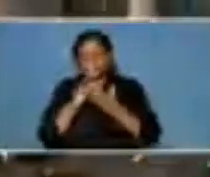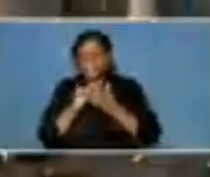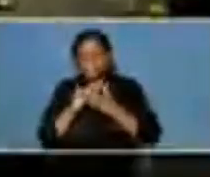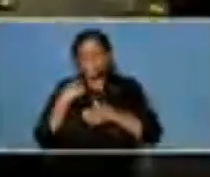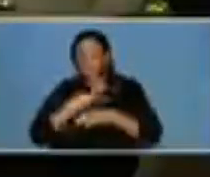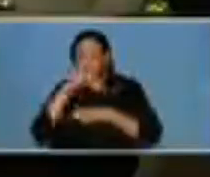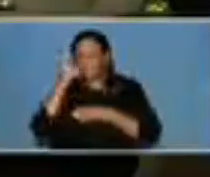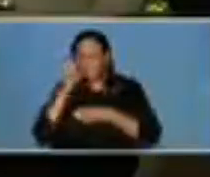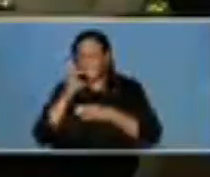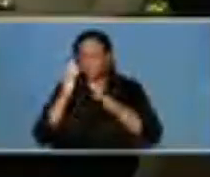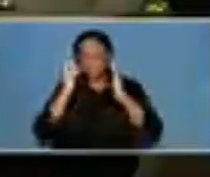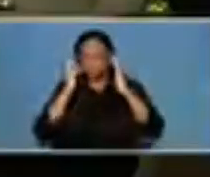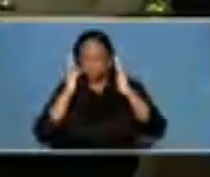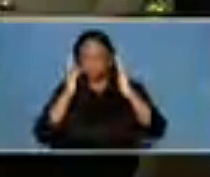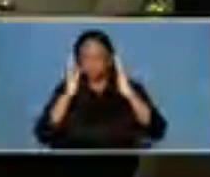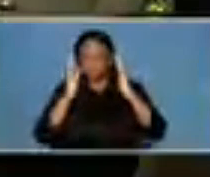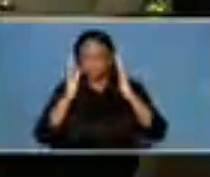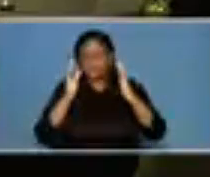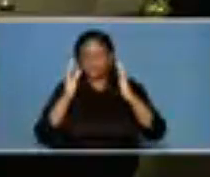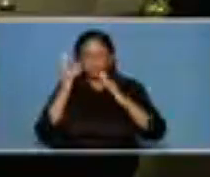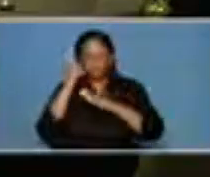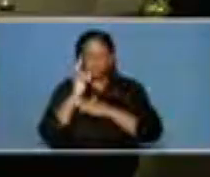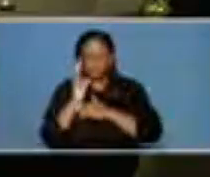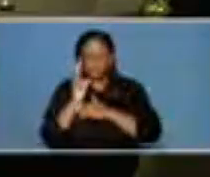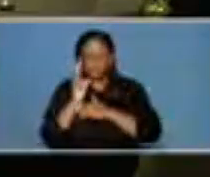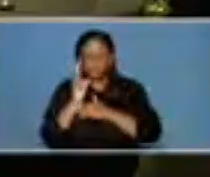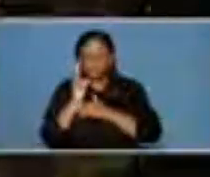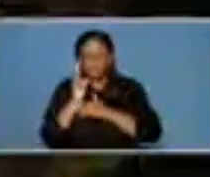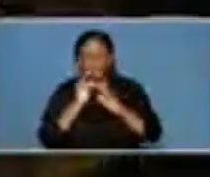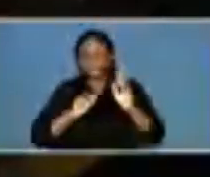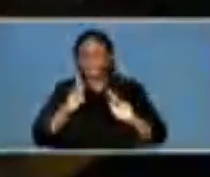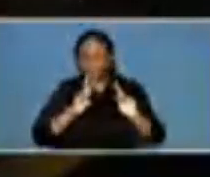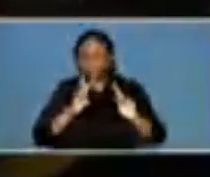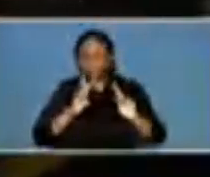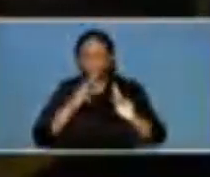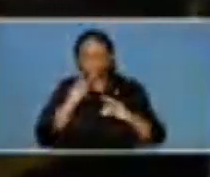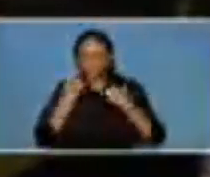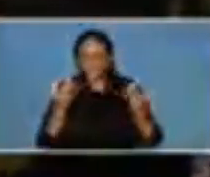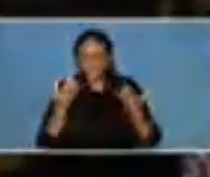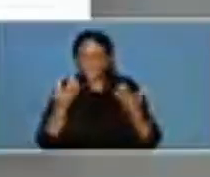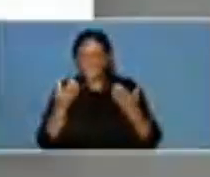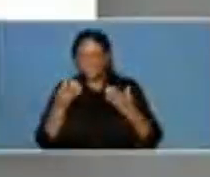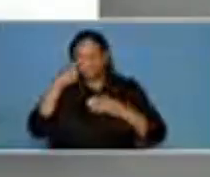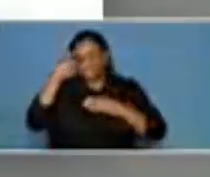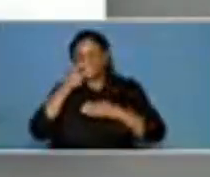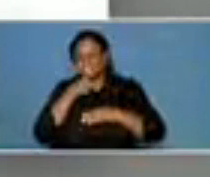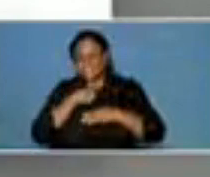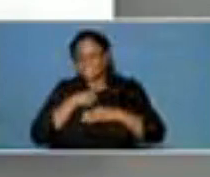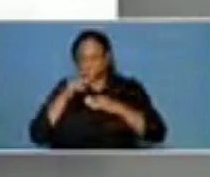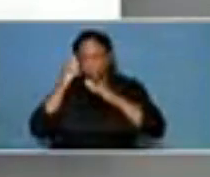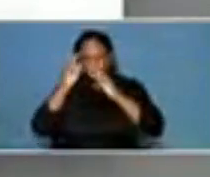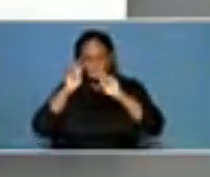awareness to this disease continues. For her, it's an issue that hits home, having watched her father struggle with the